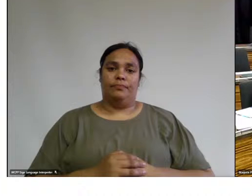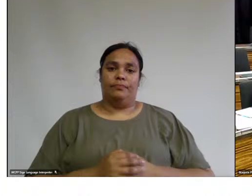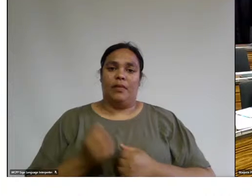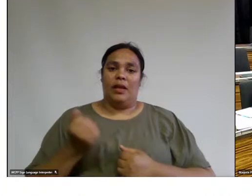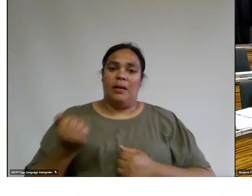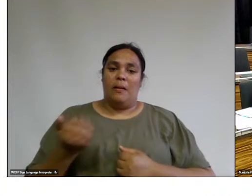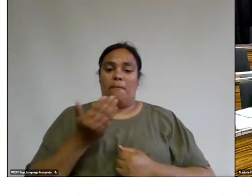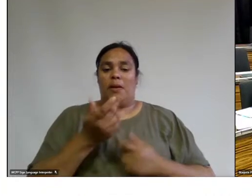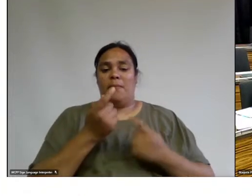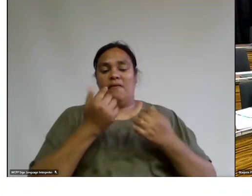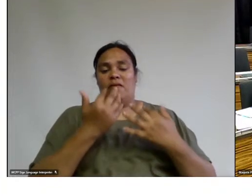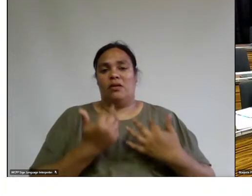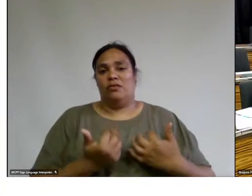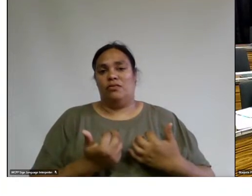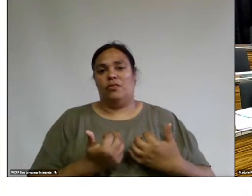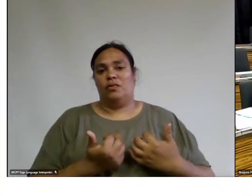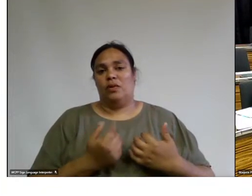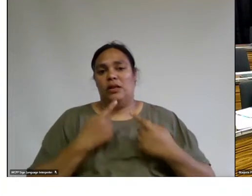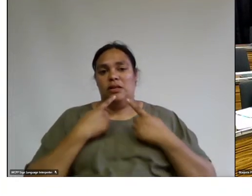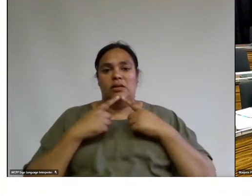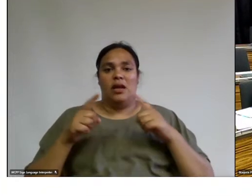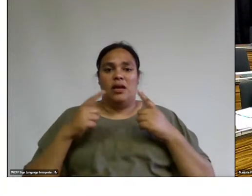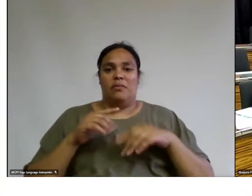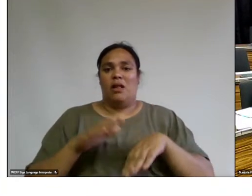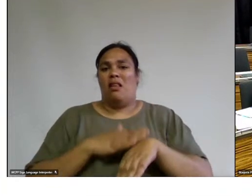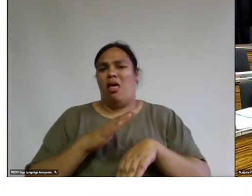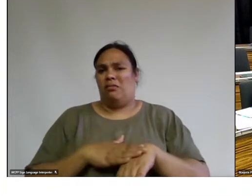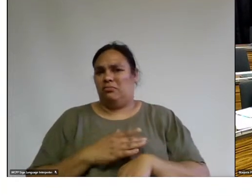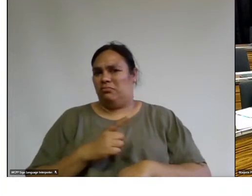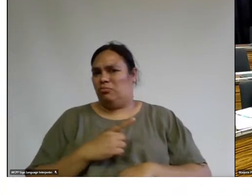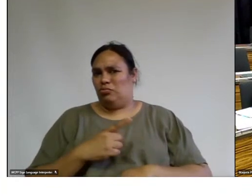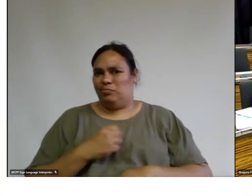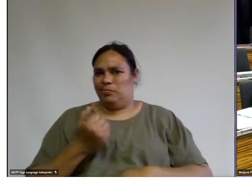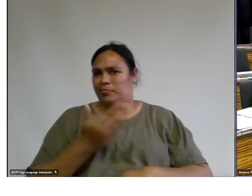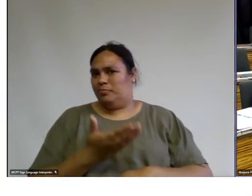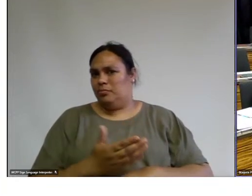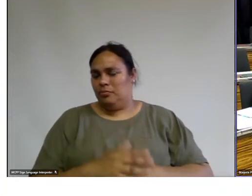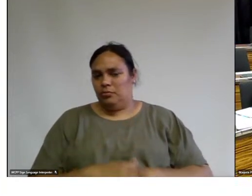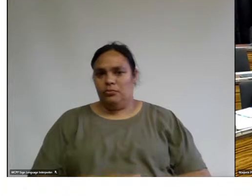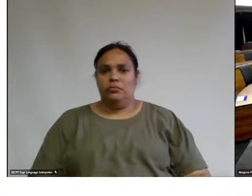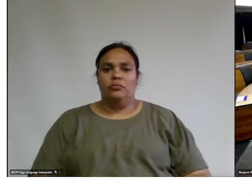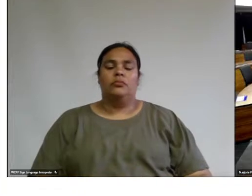submission of the financial statement was late.